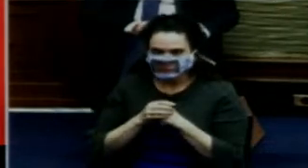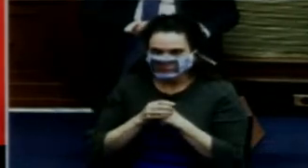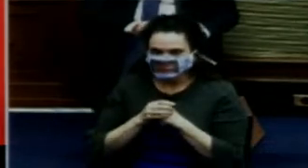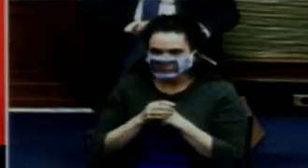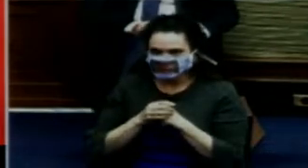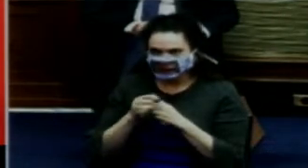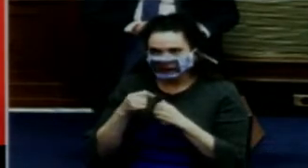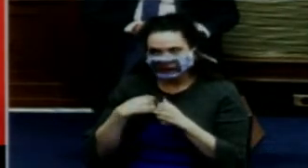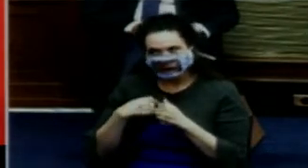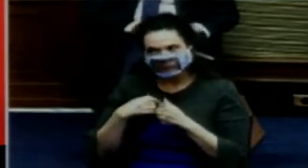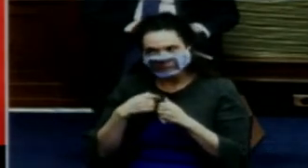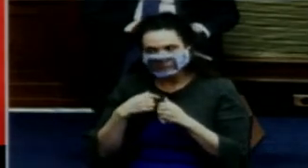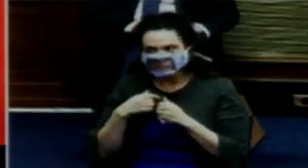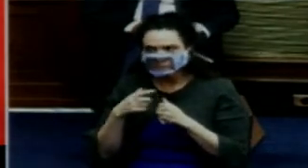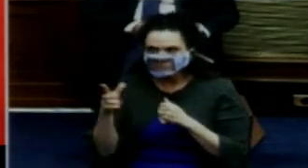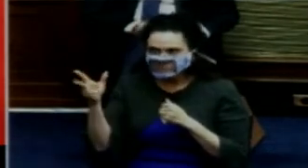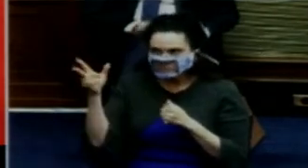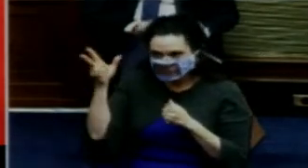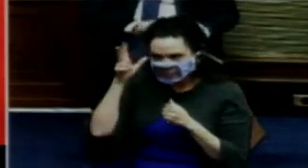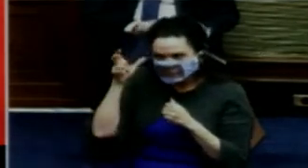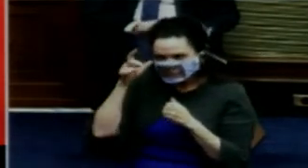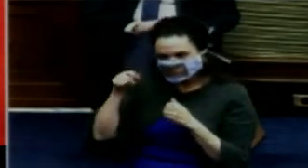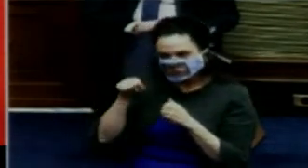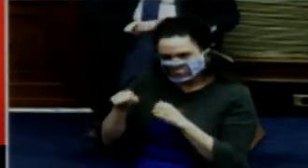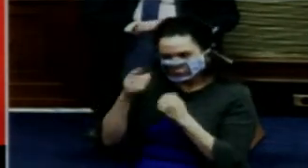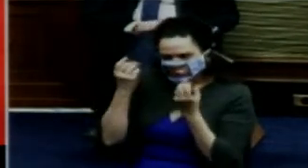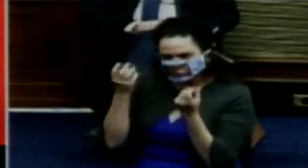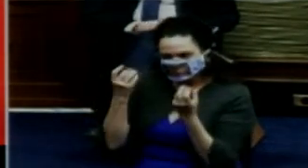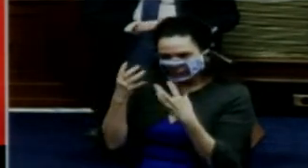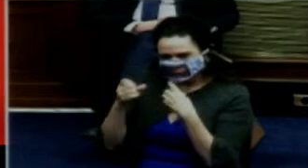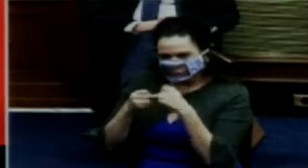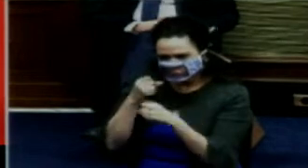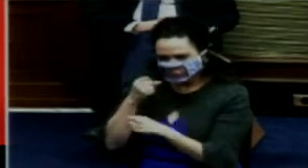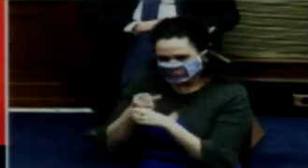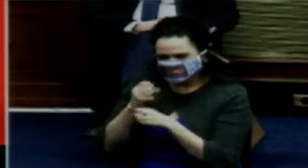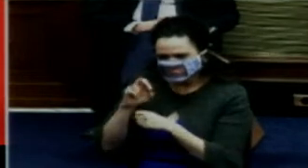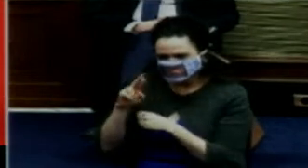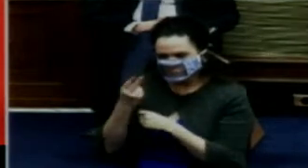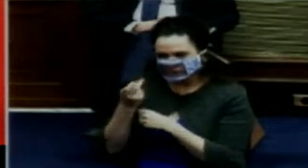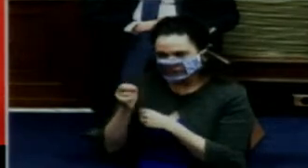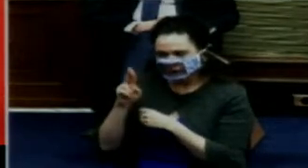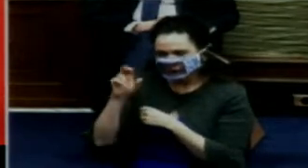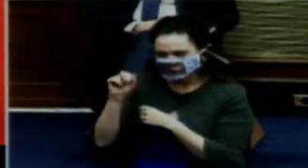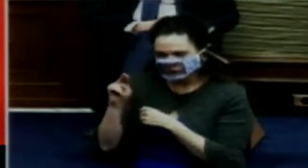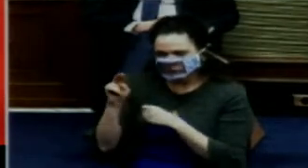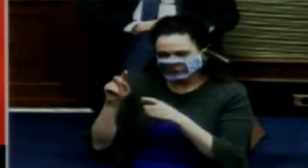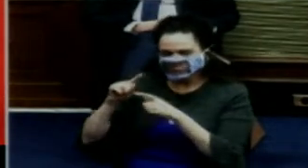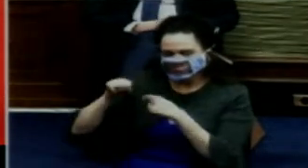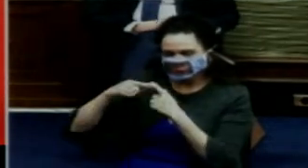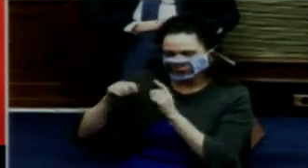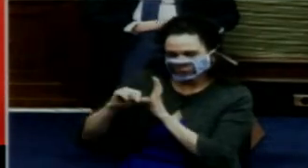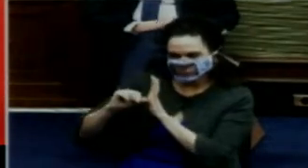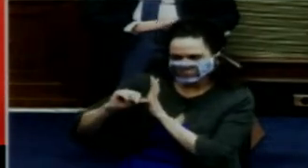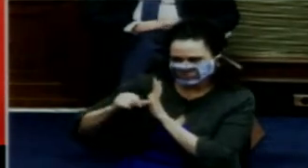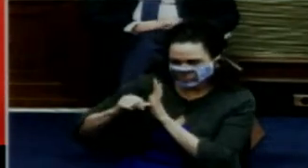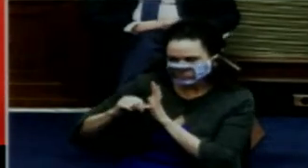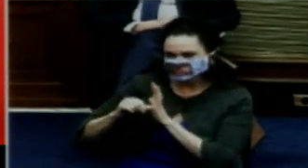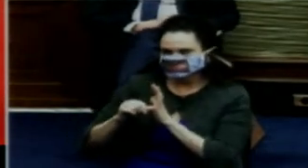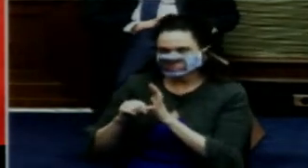been listening to you for a number of years as you have been a principled